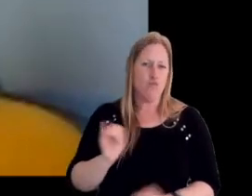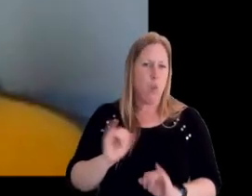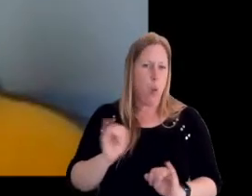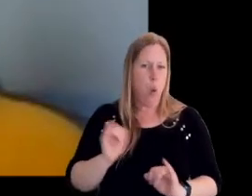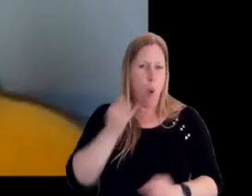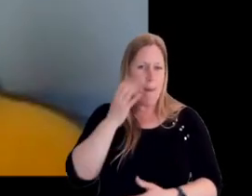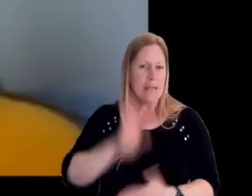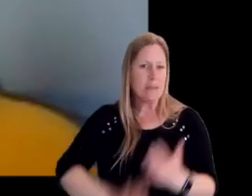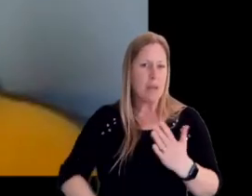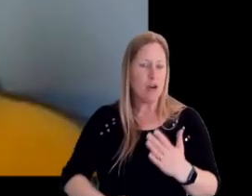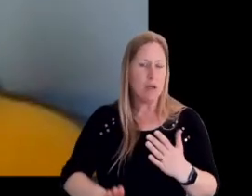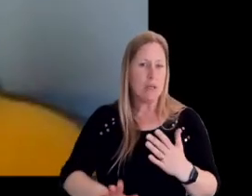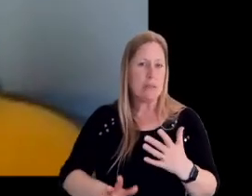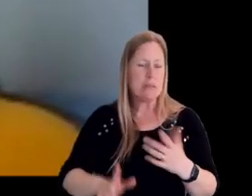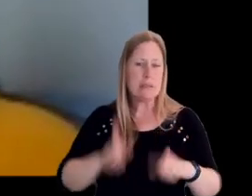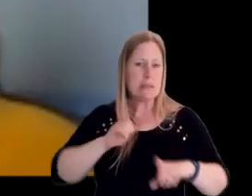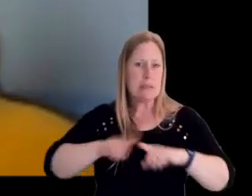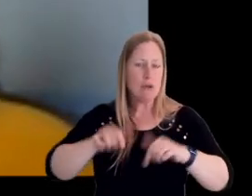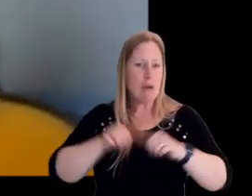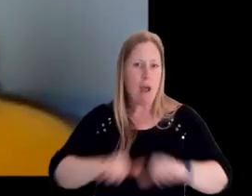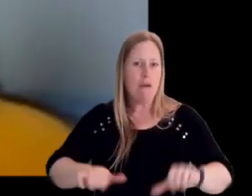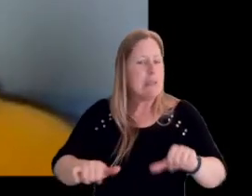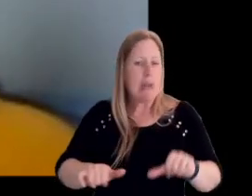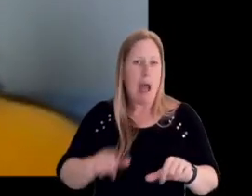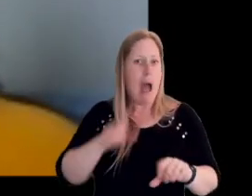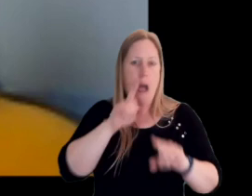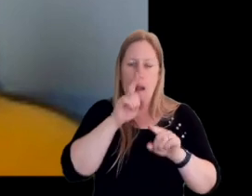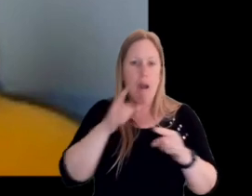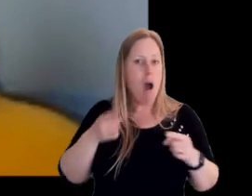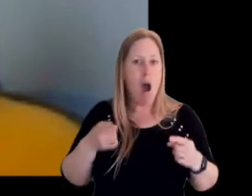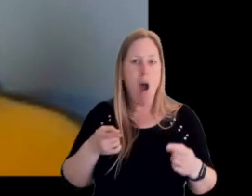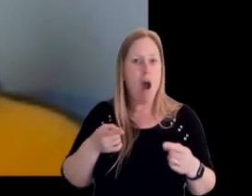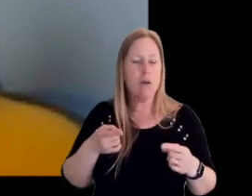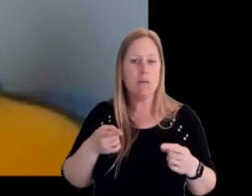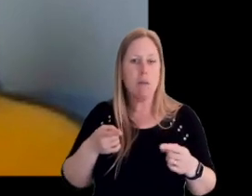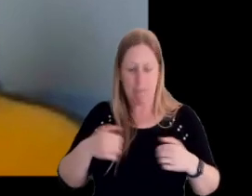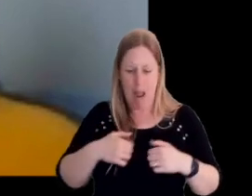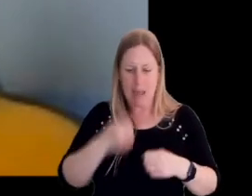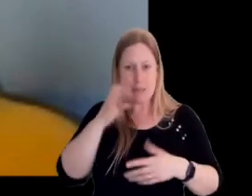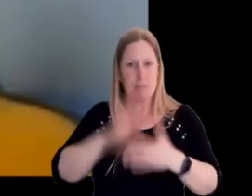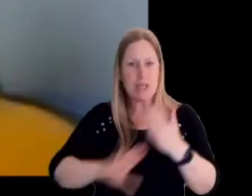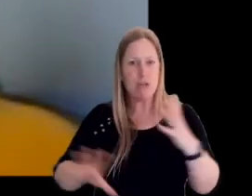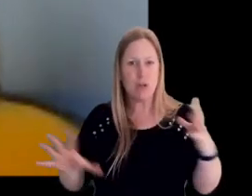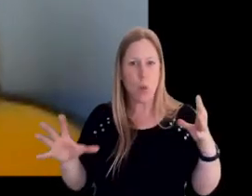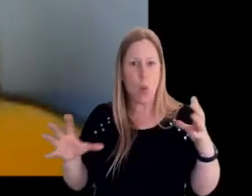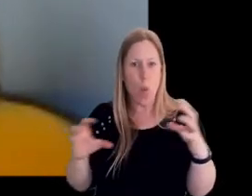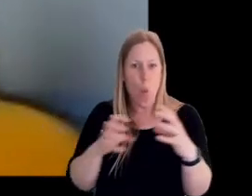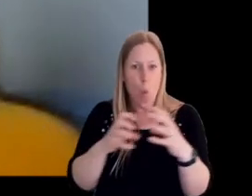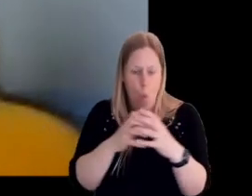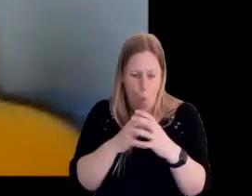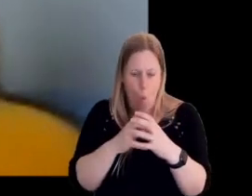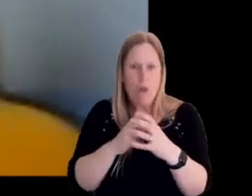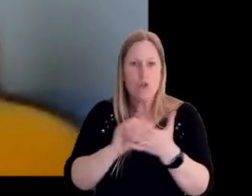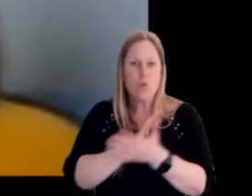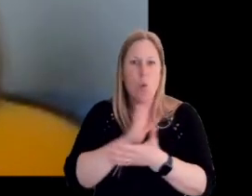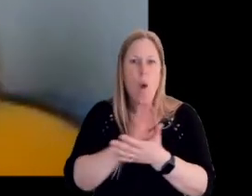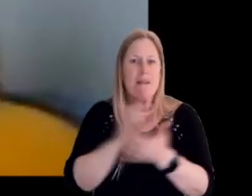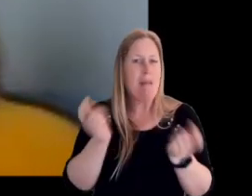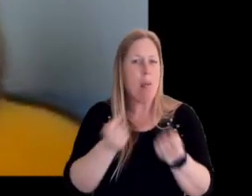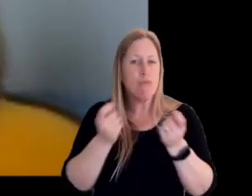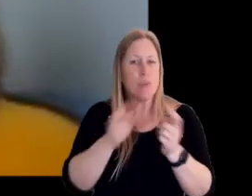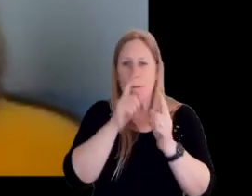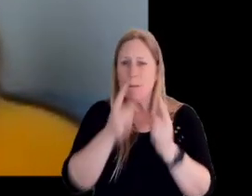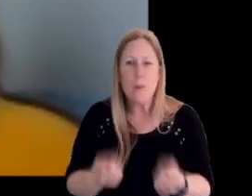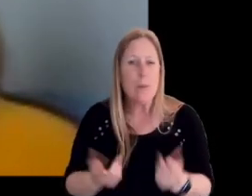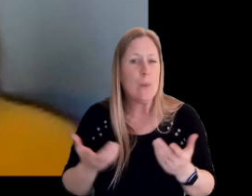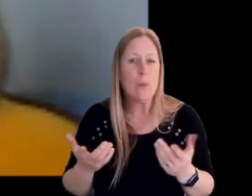time, and I can't shoehorn my experience into joy and